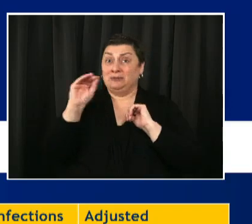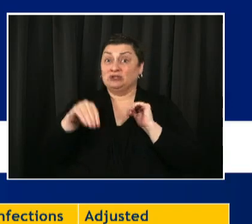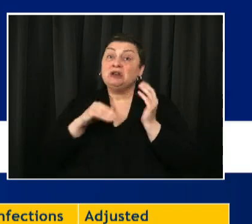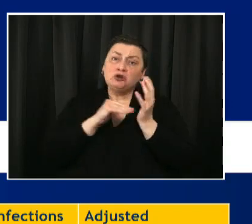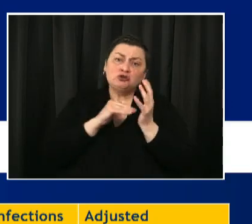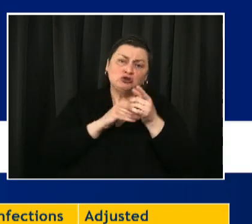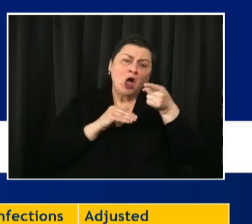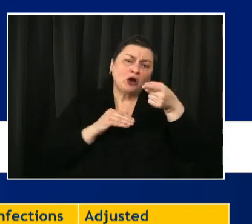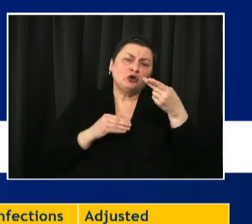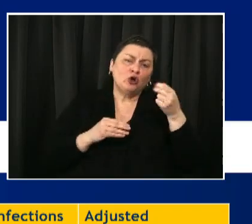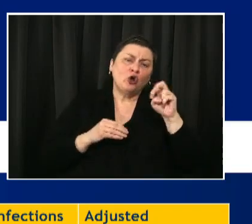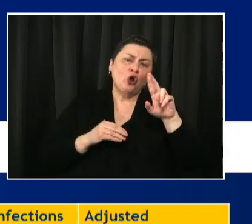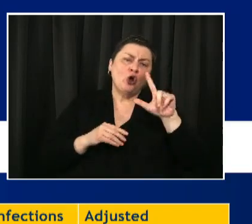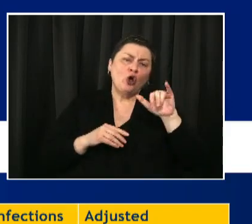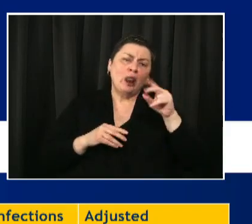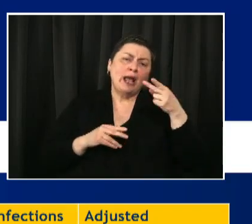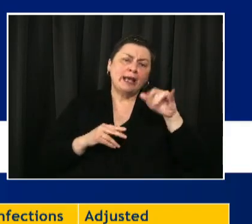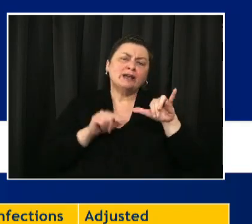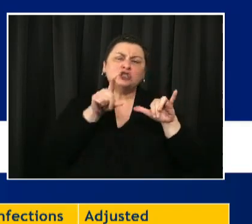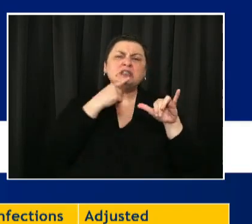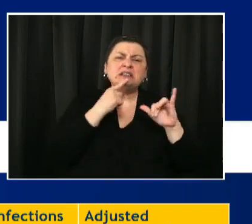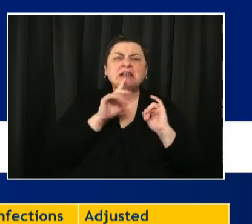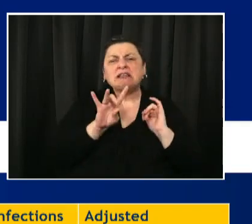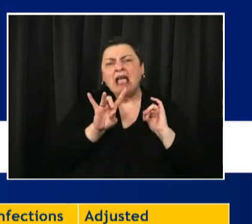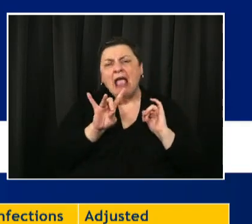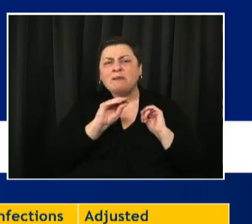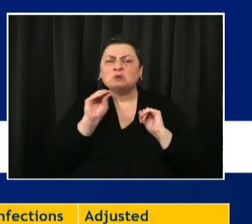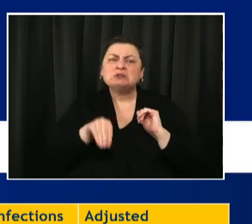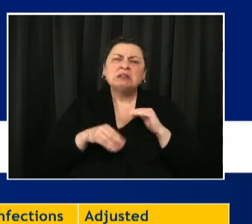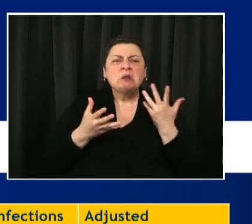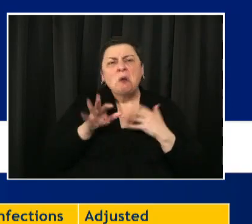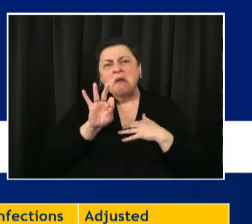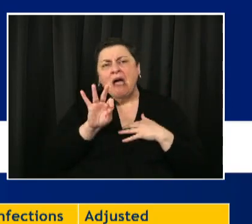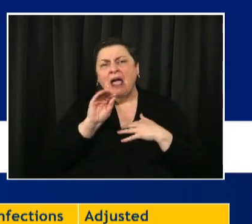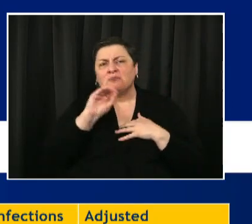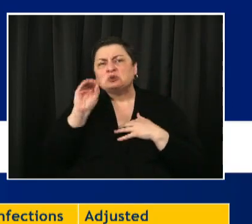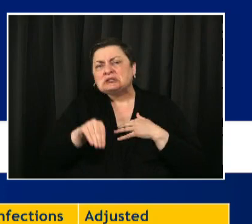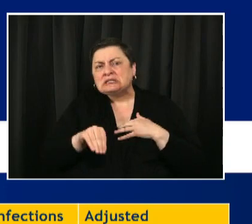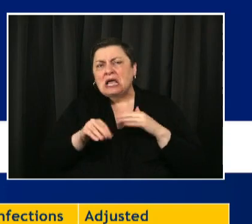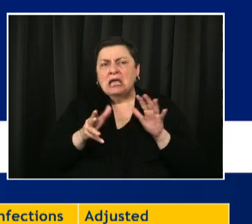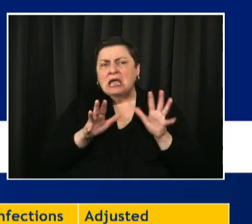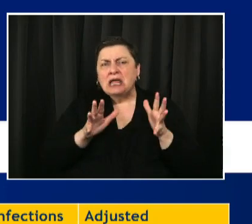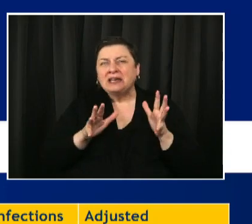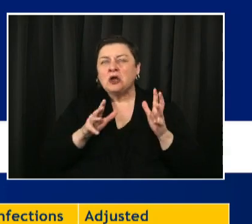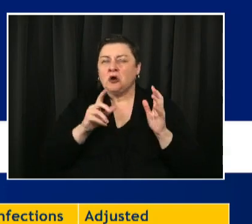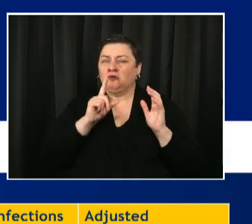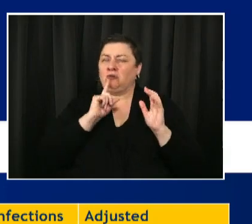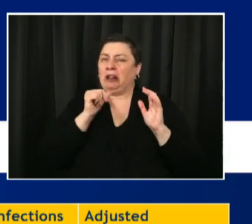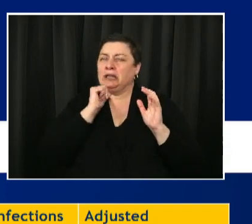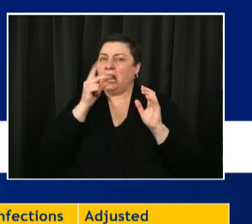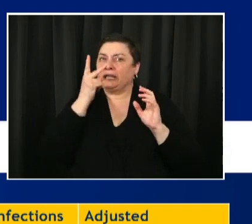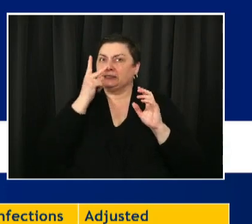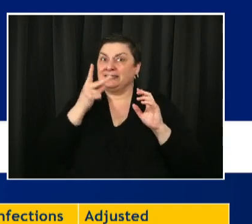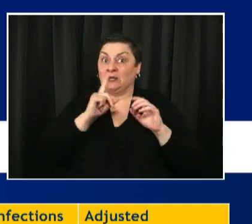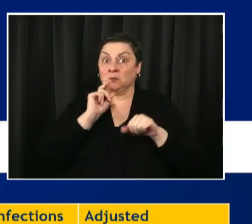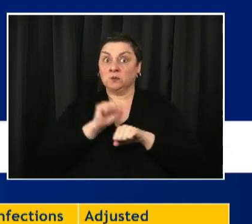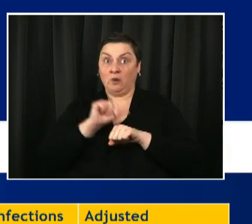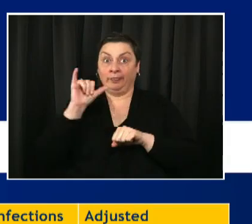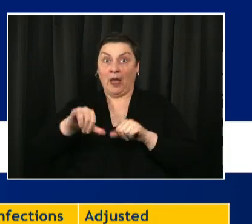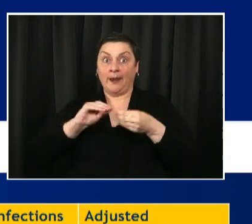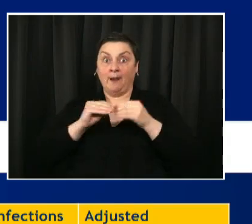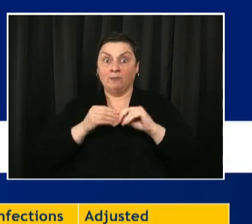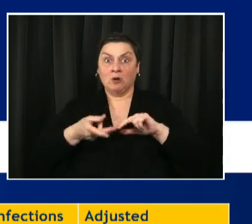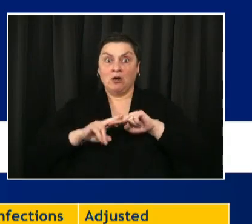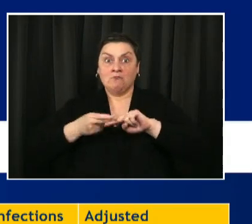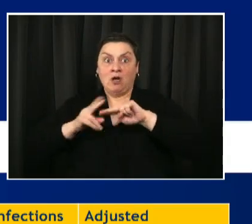8 or 9%, and we don't see clear indication of a trend, but it's being tracked closely, and we